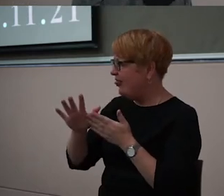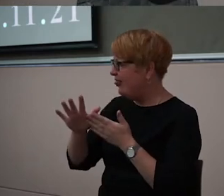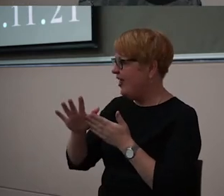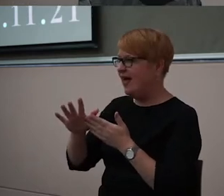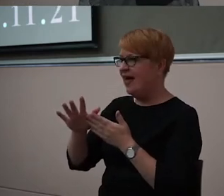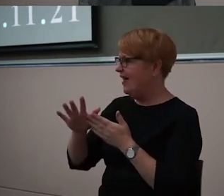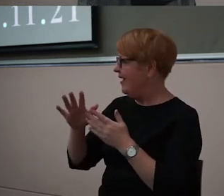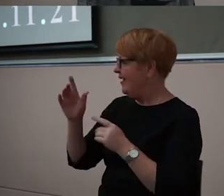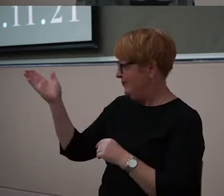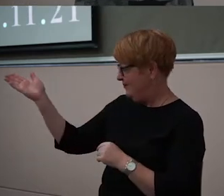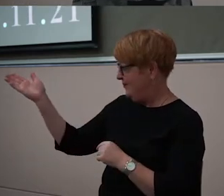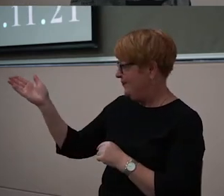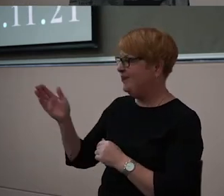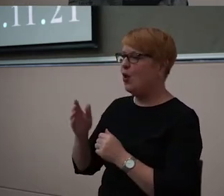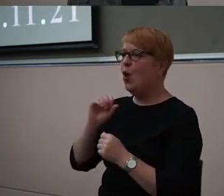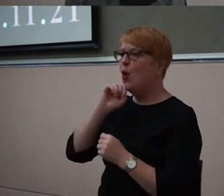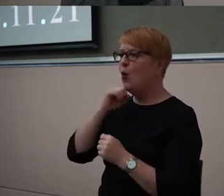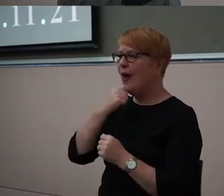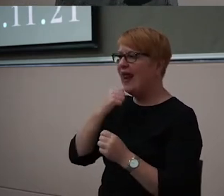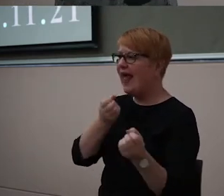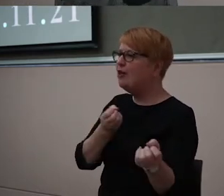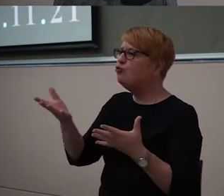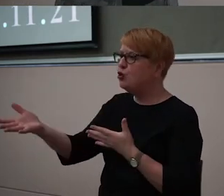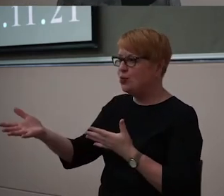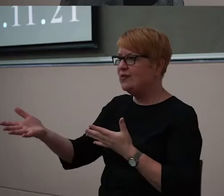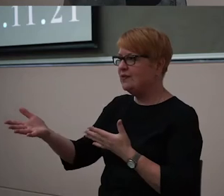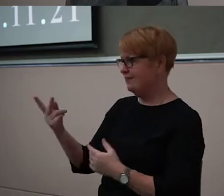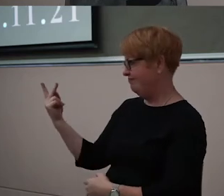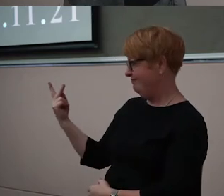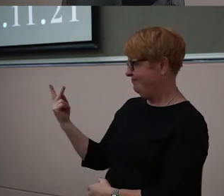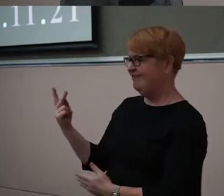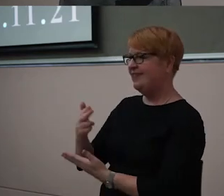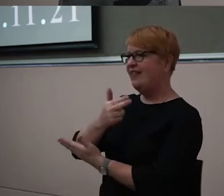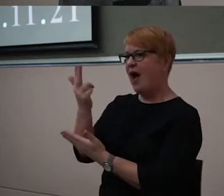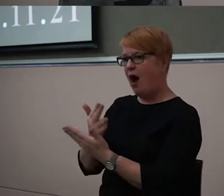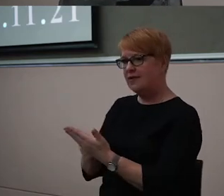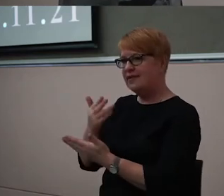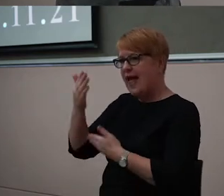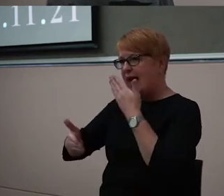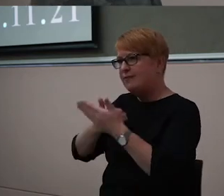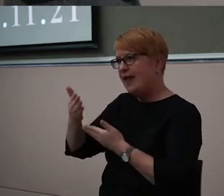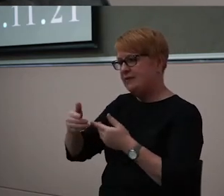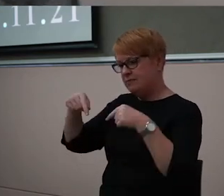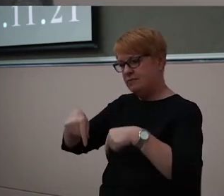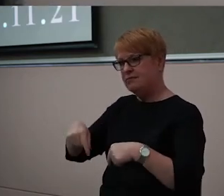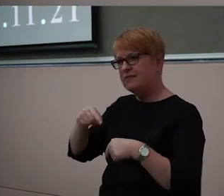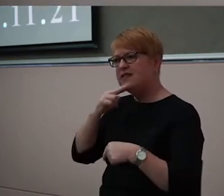properly, who is going to introduce the artists and tell us a bit more about the format for the afternoon.